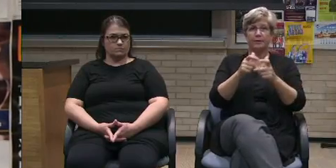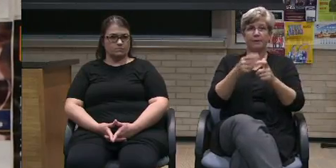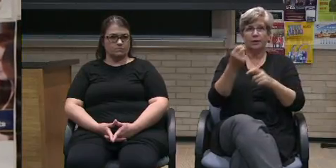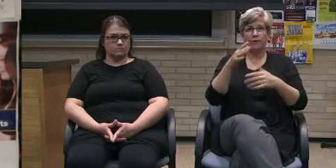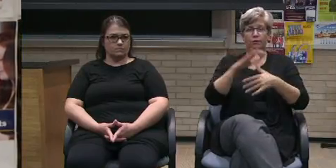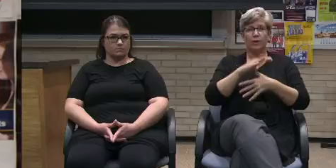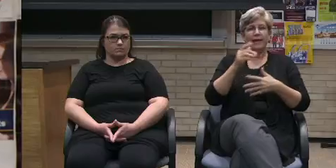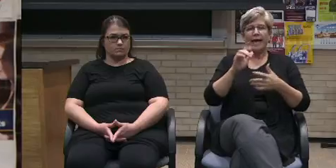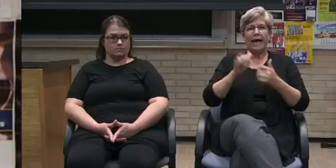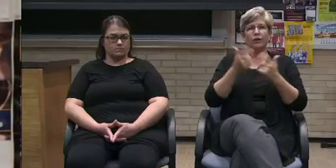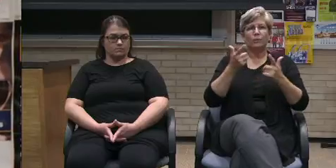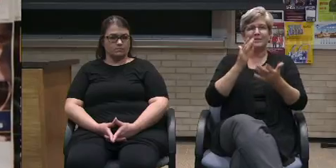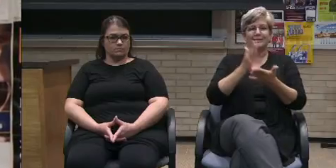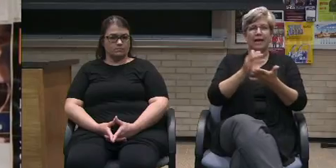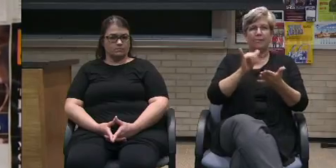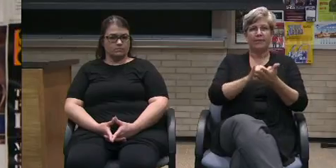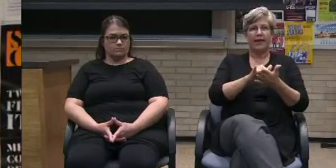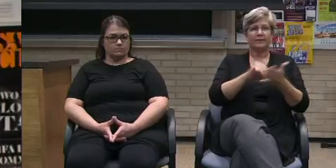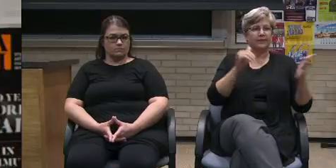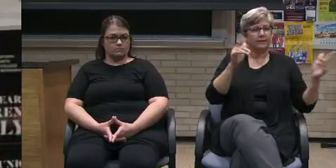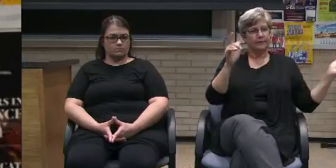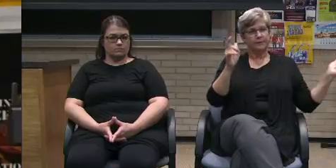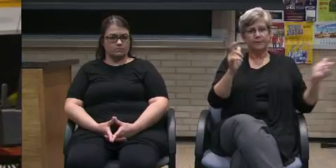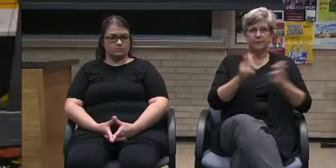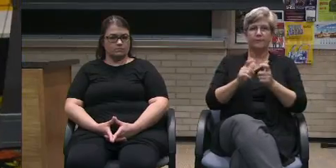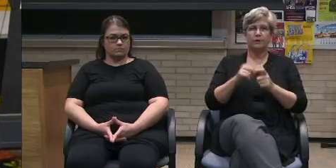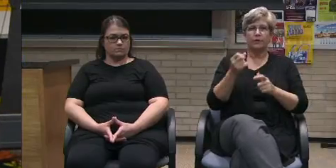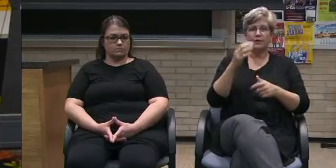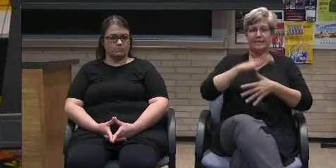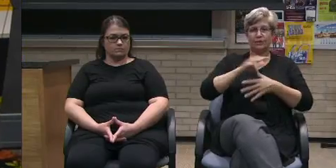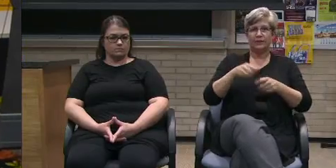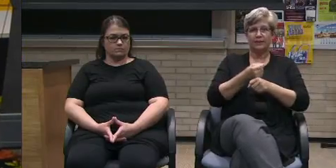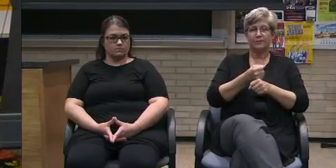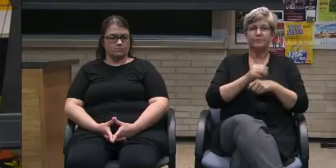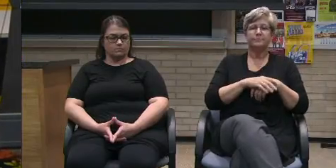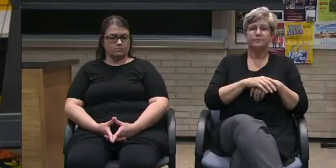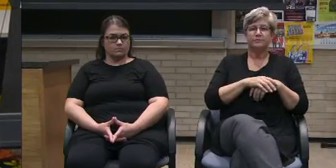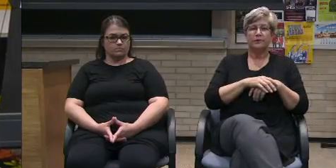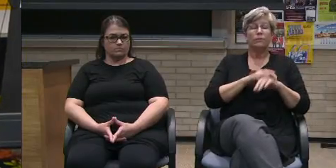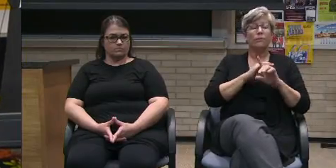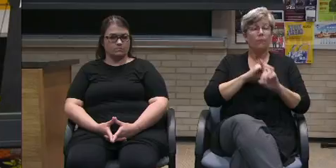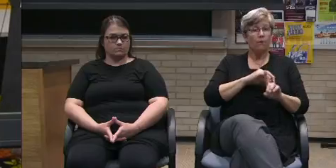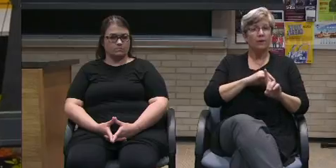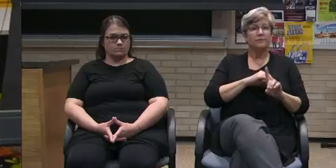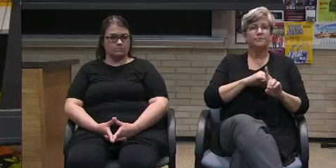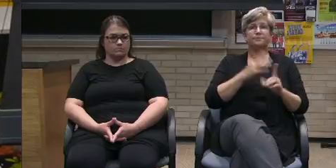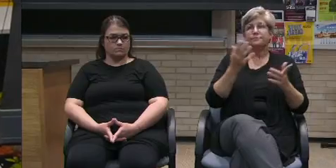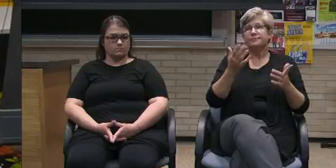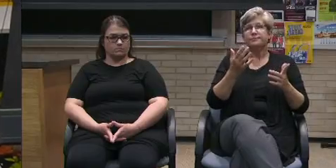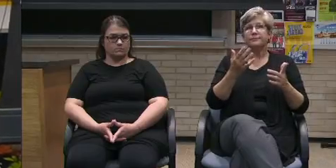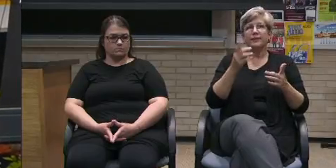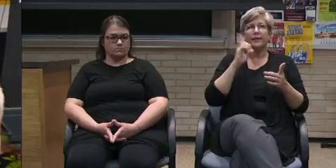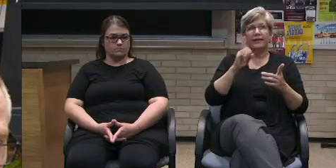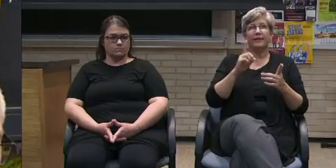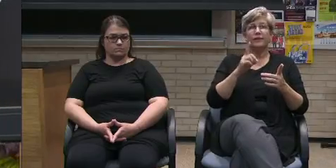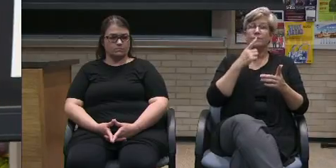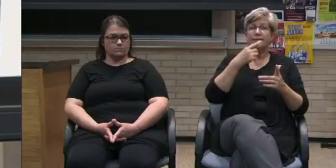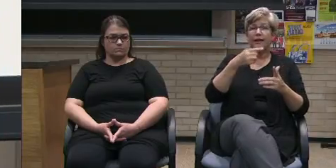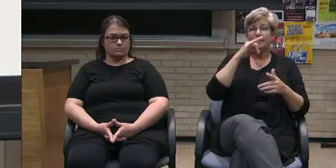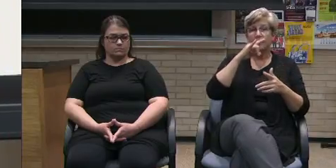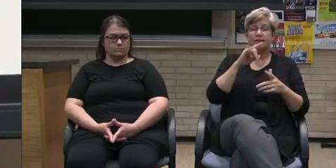can we decrease the steps that you have to do, as opposed to, imagine the idea is, hey, you're graduating from high school. Here's your